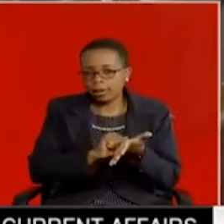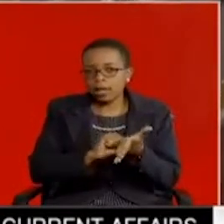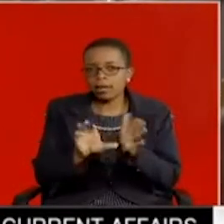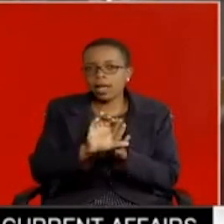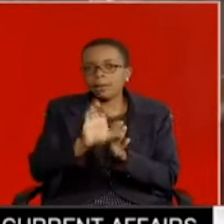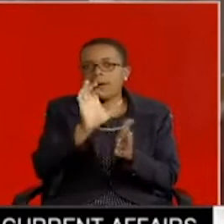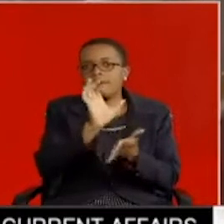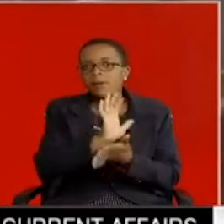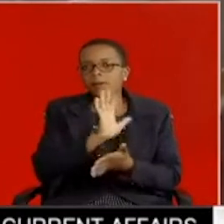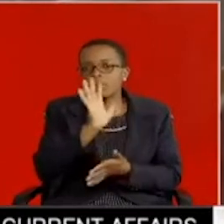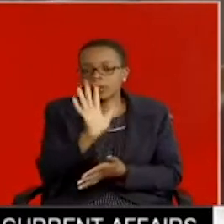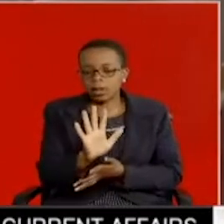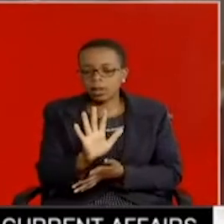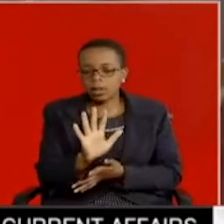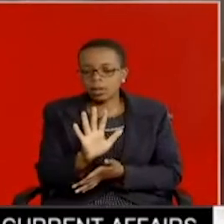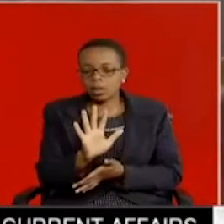Chapter